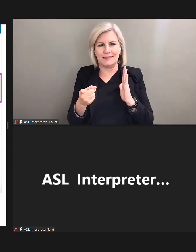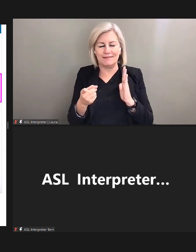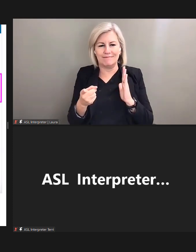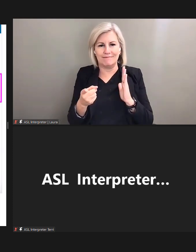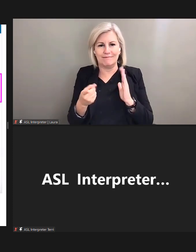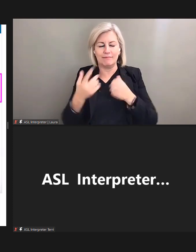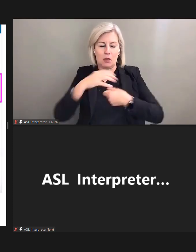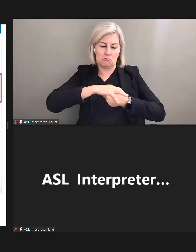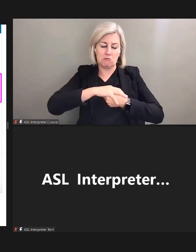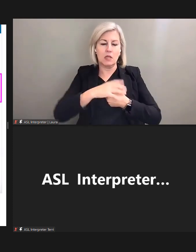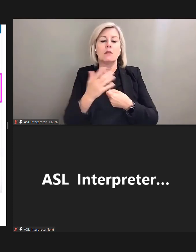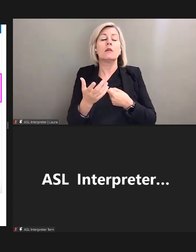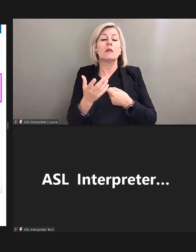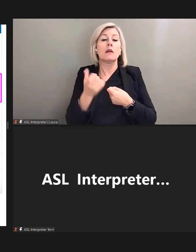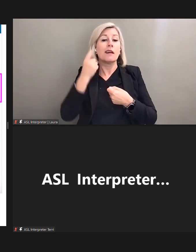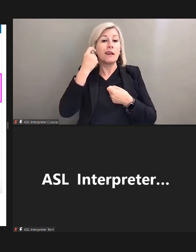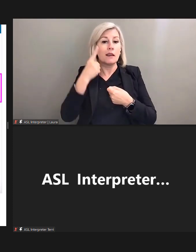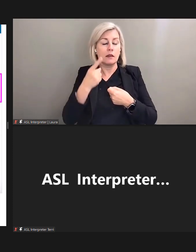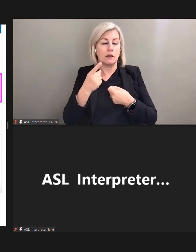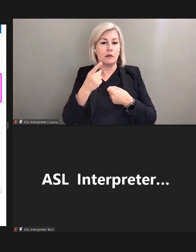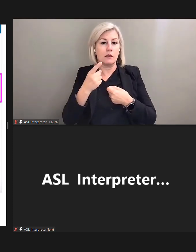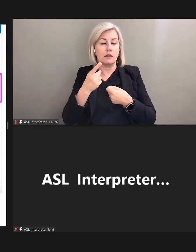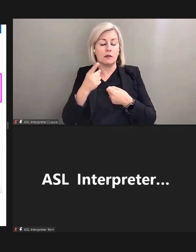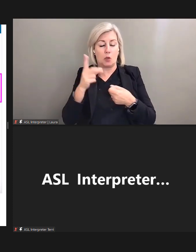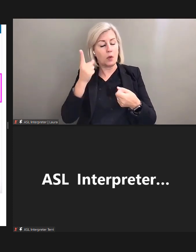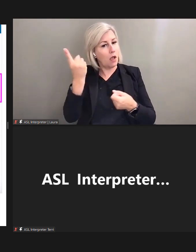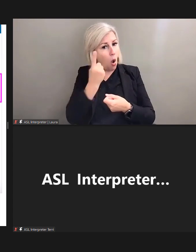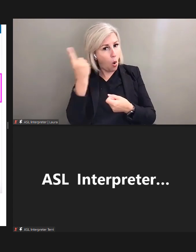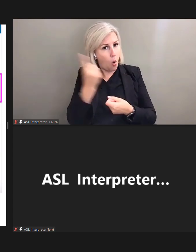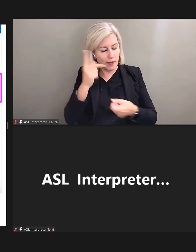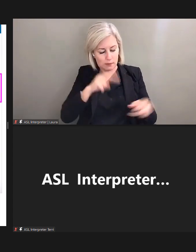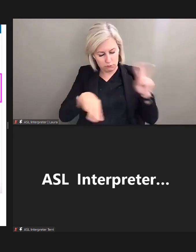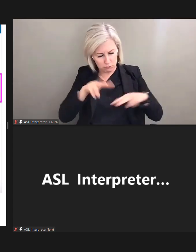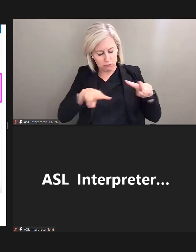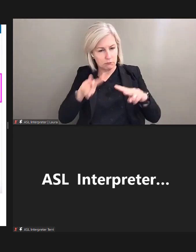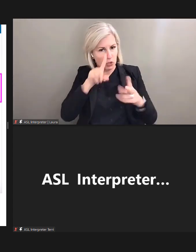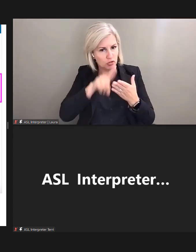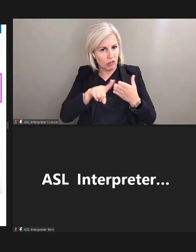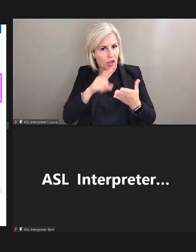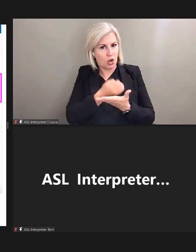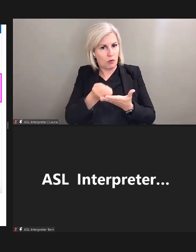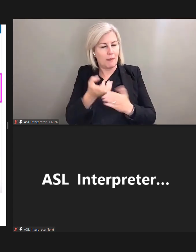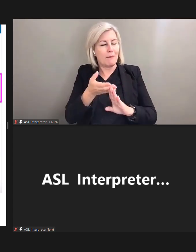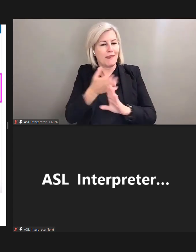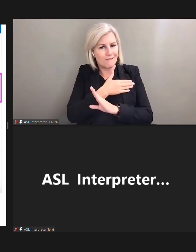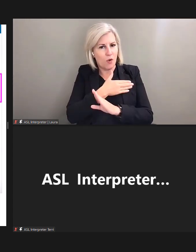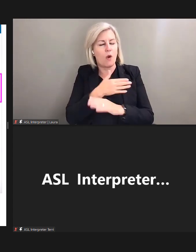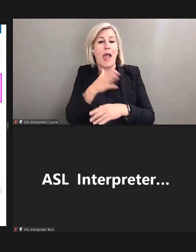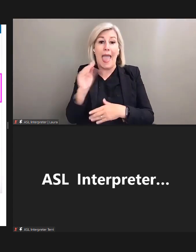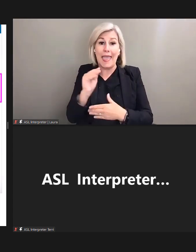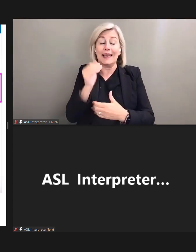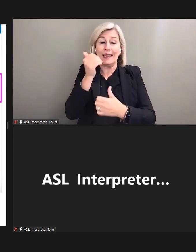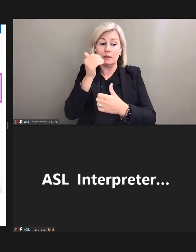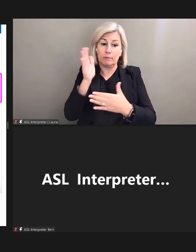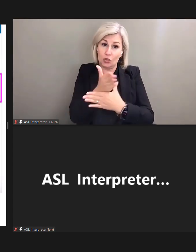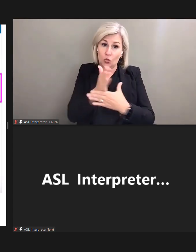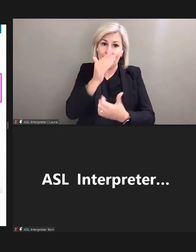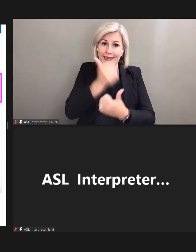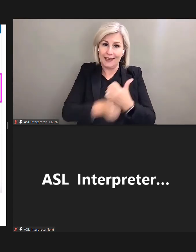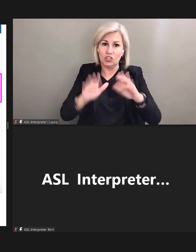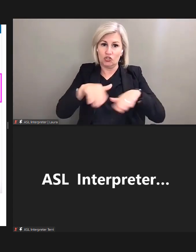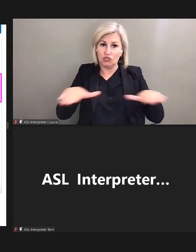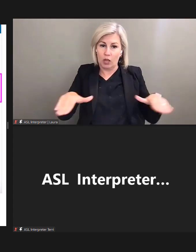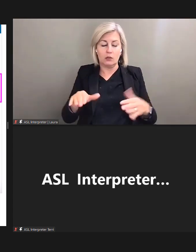So again, you always want to look at your equipment, check it out before you screen and in between each child. So look at